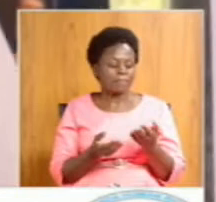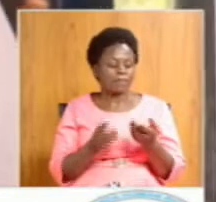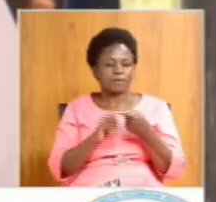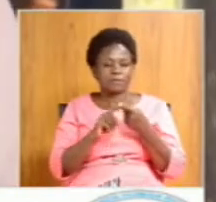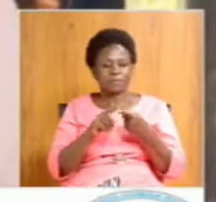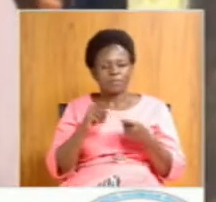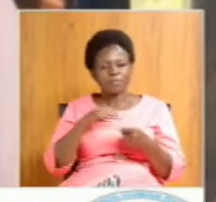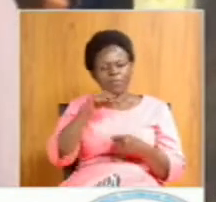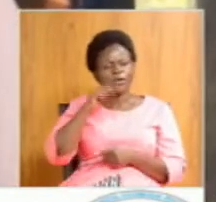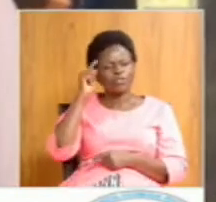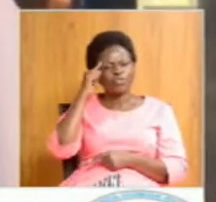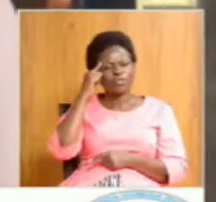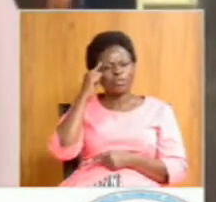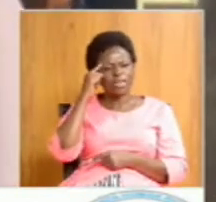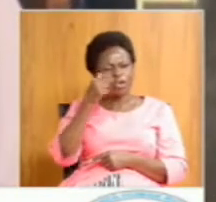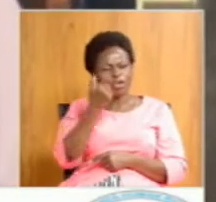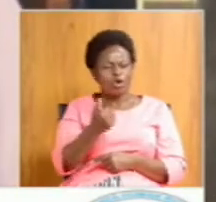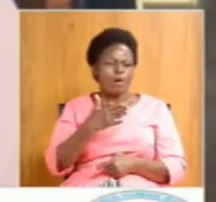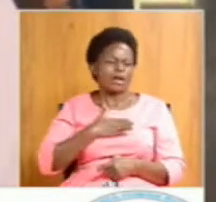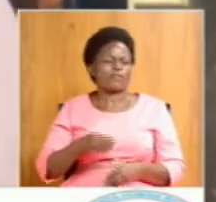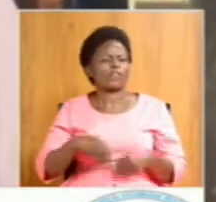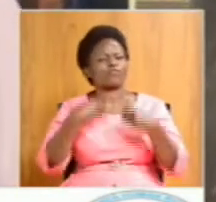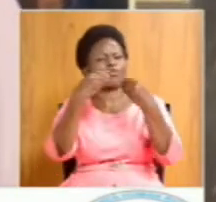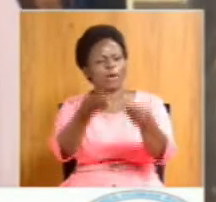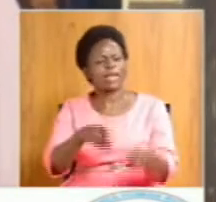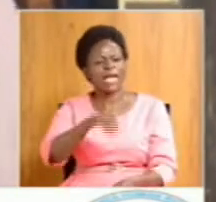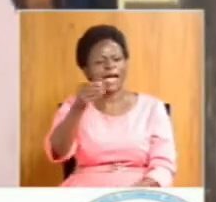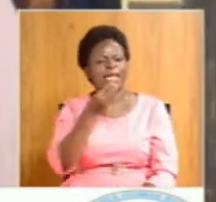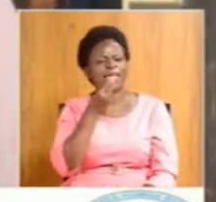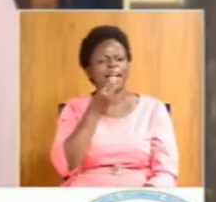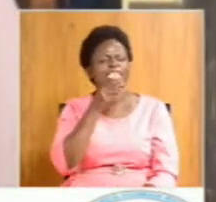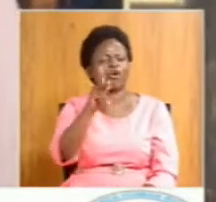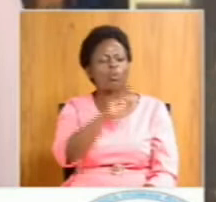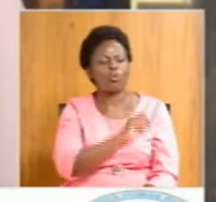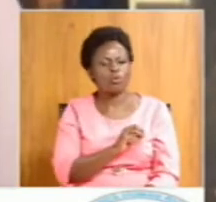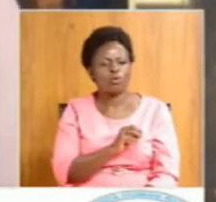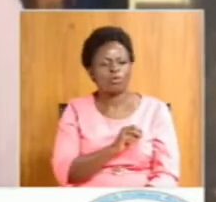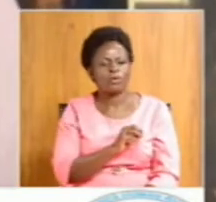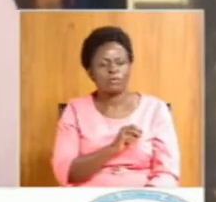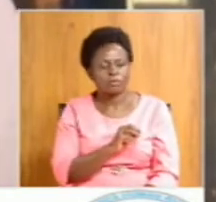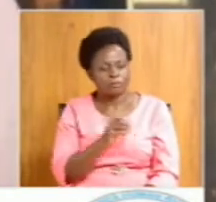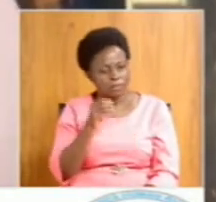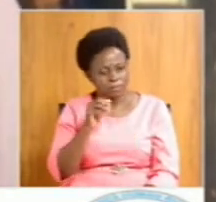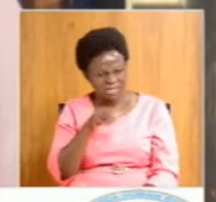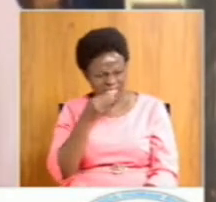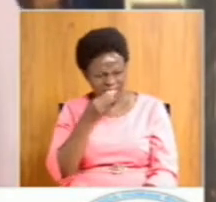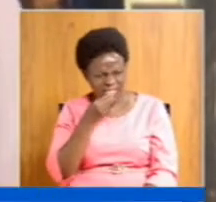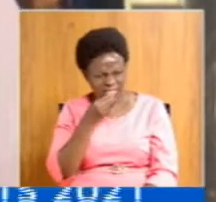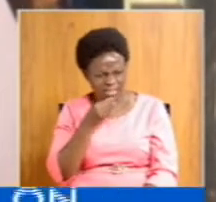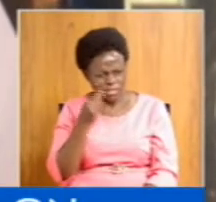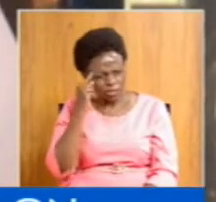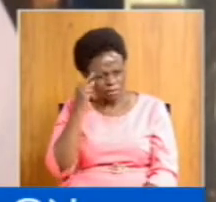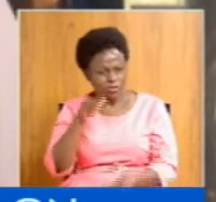Etisoka tulimuendoze gambant Nomuana wafe katumuena ya agenda liyeko So kwe gambane, tumu gambant